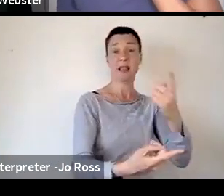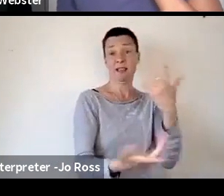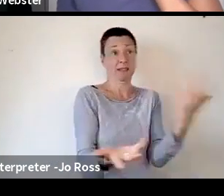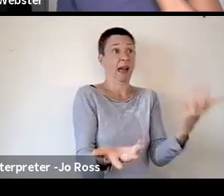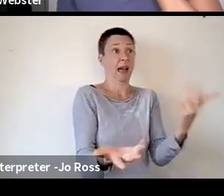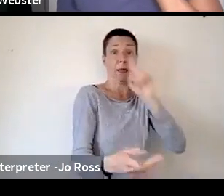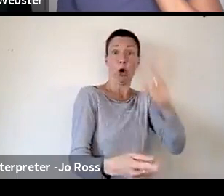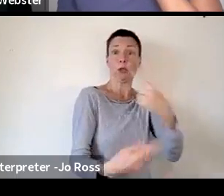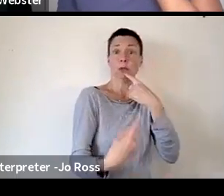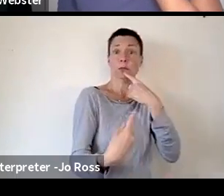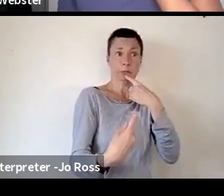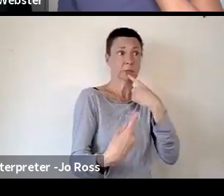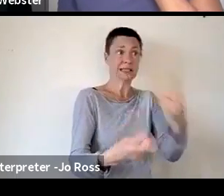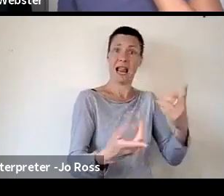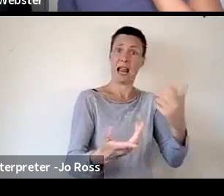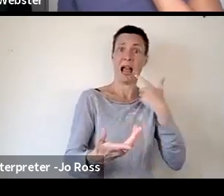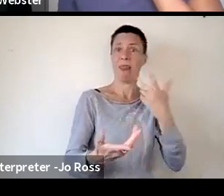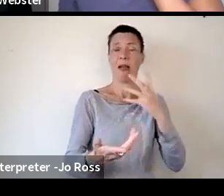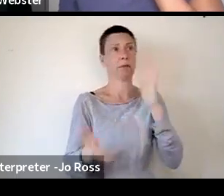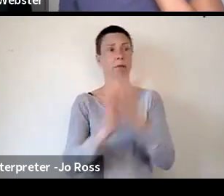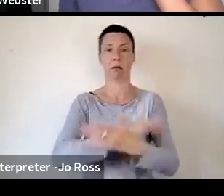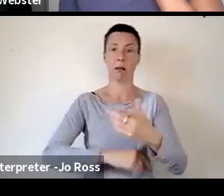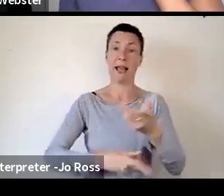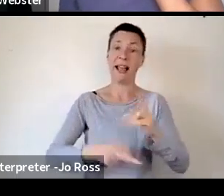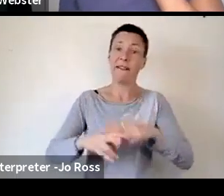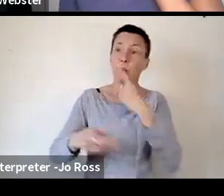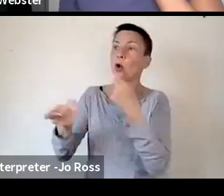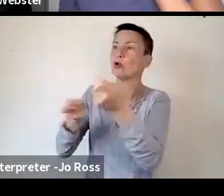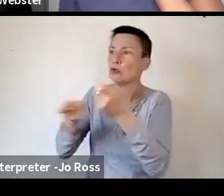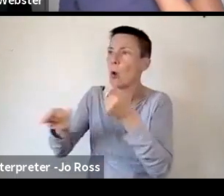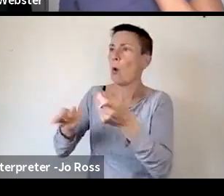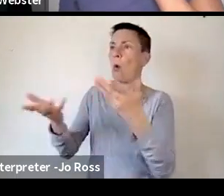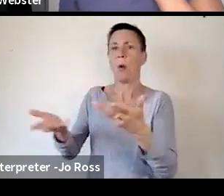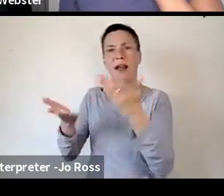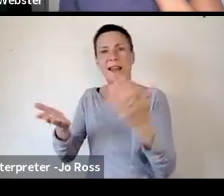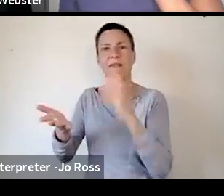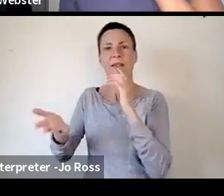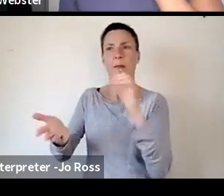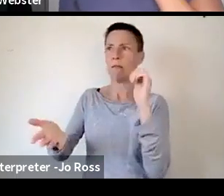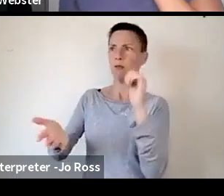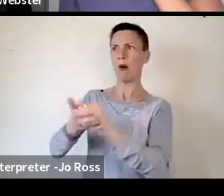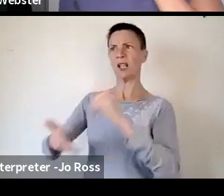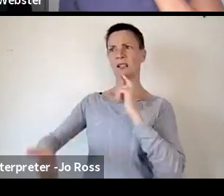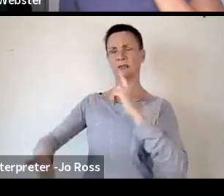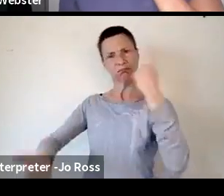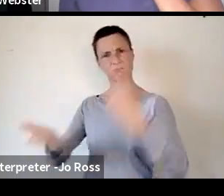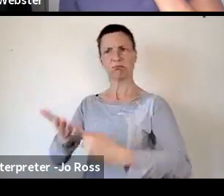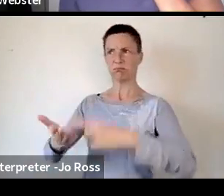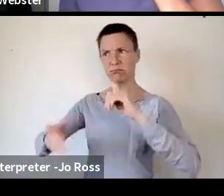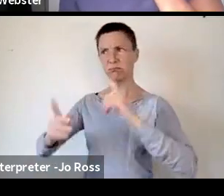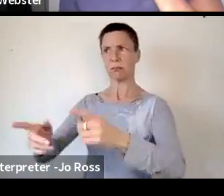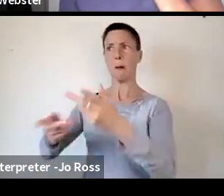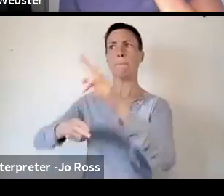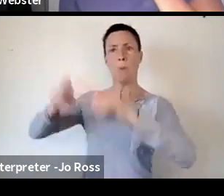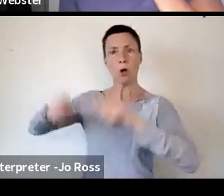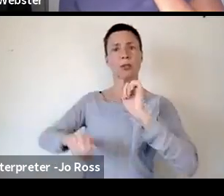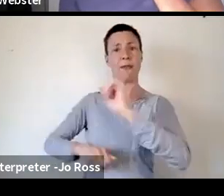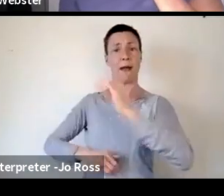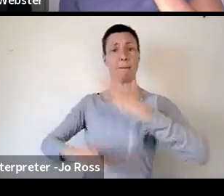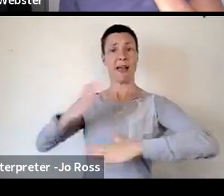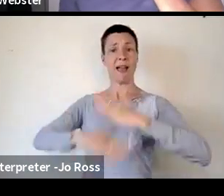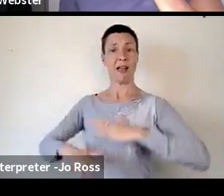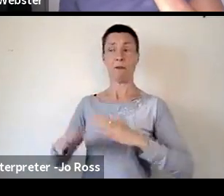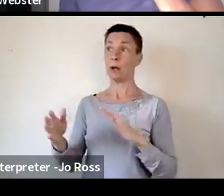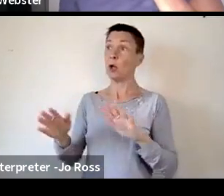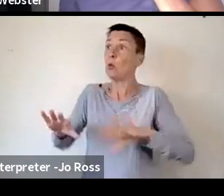it. But if you have maintained and controlled somebody, or, given them the right sanctions and organized, sort of monitored that behavior,